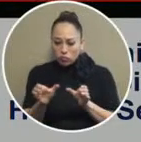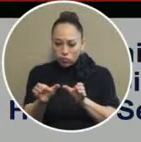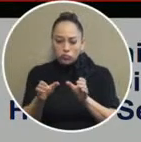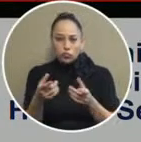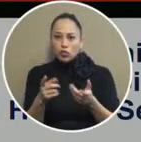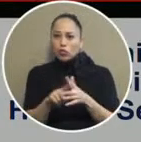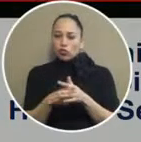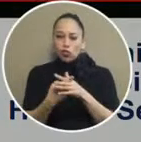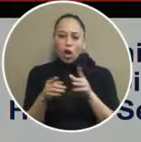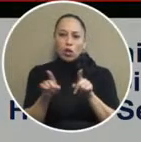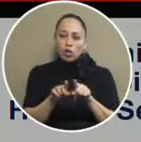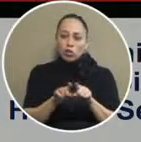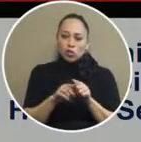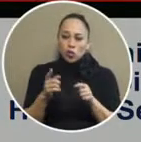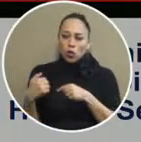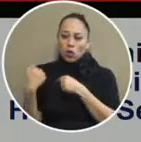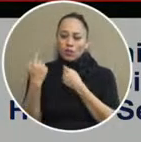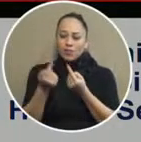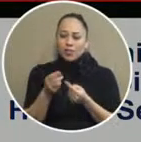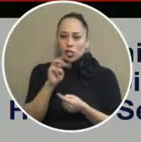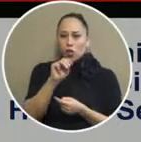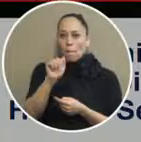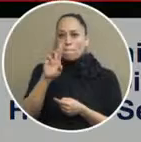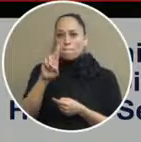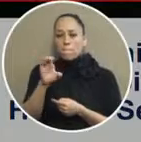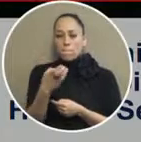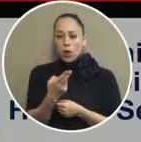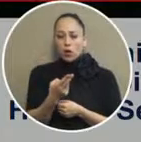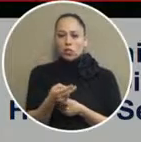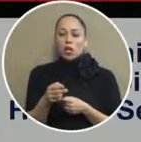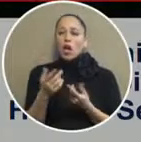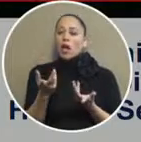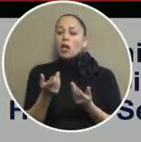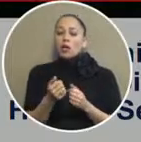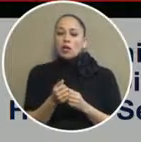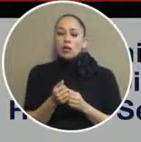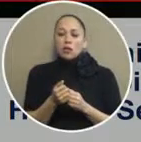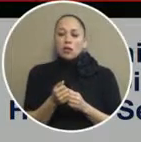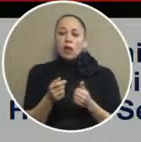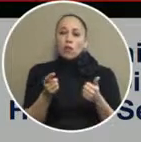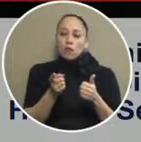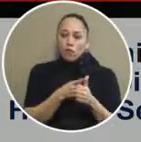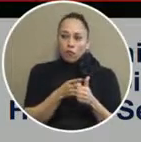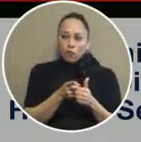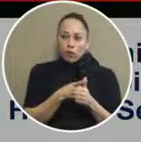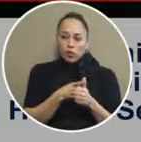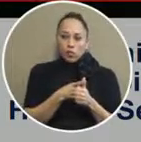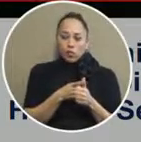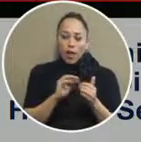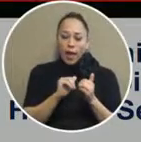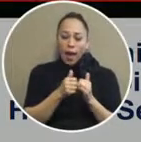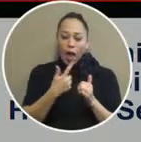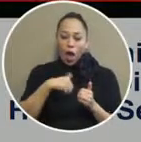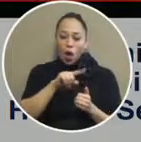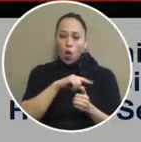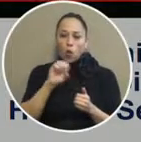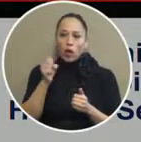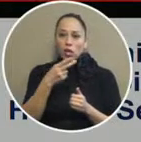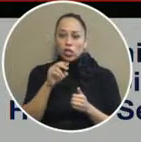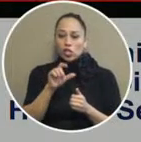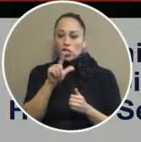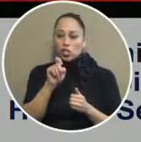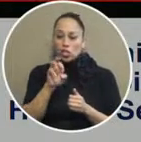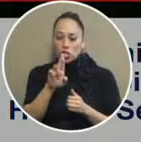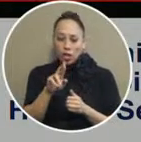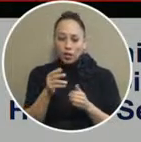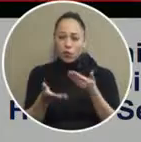crisis, dating back all the way to March, looking at, first off, how do we shelter the most